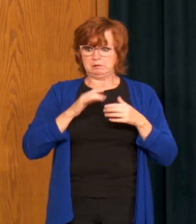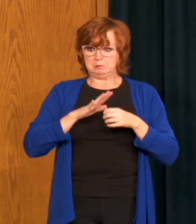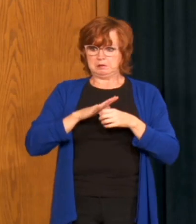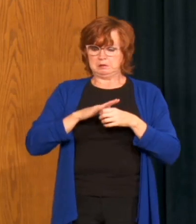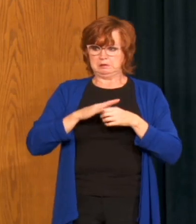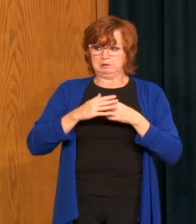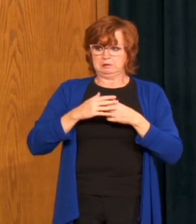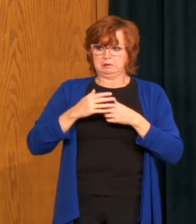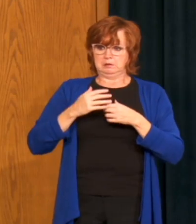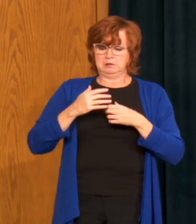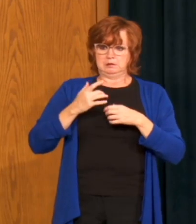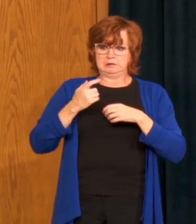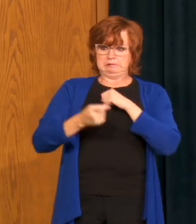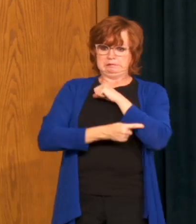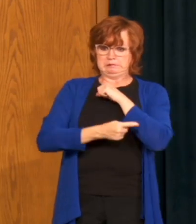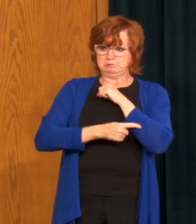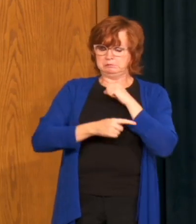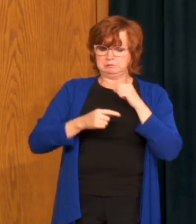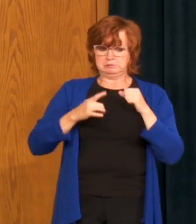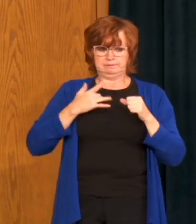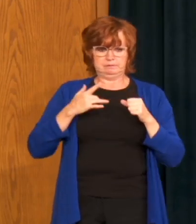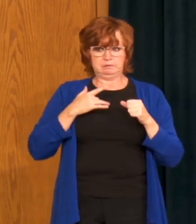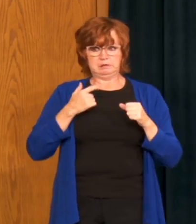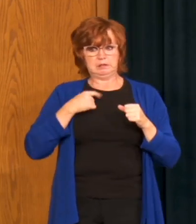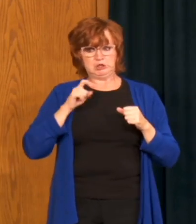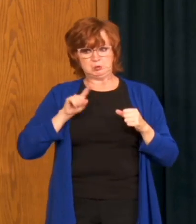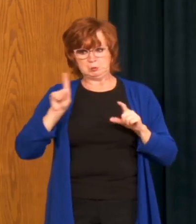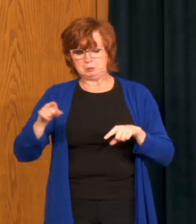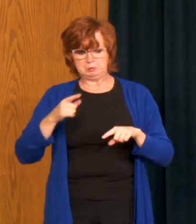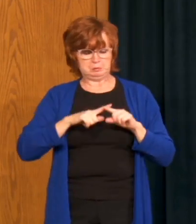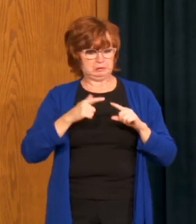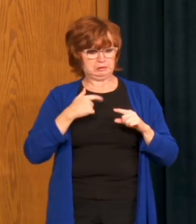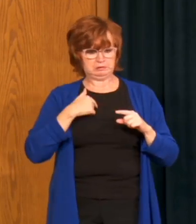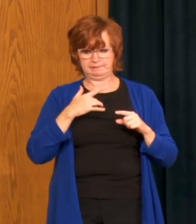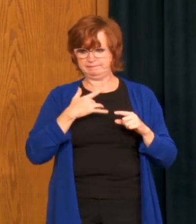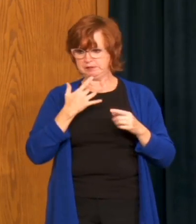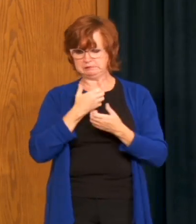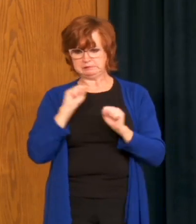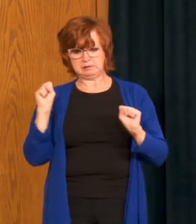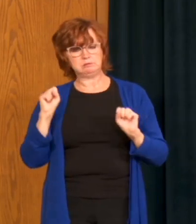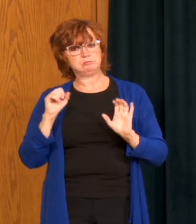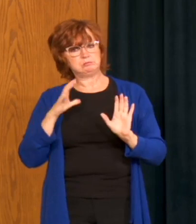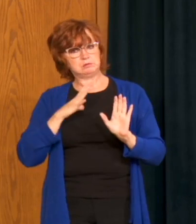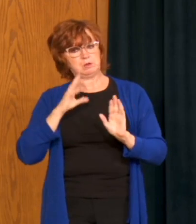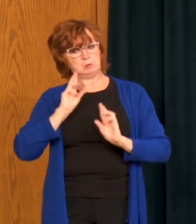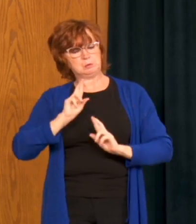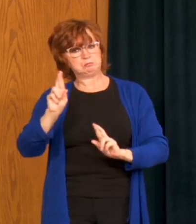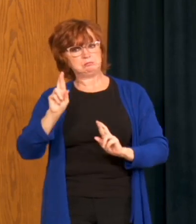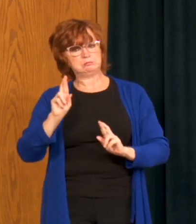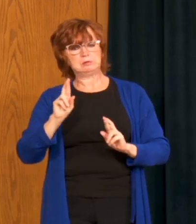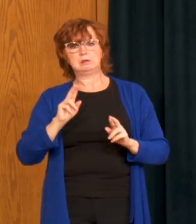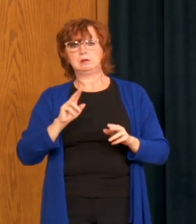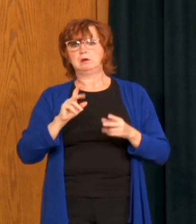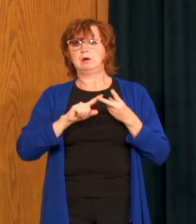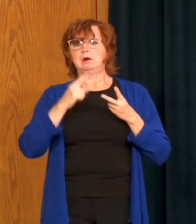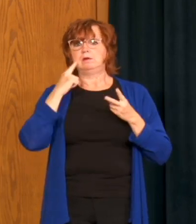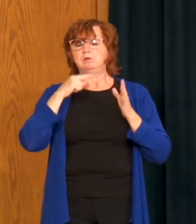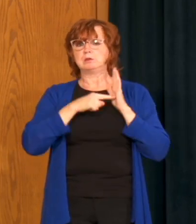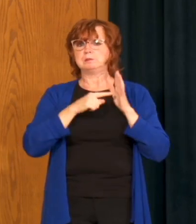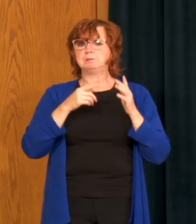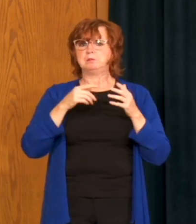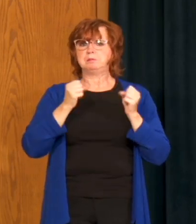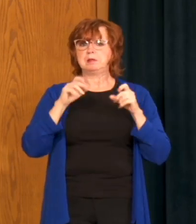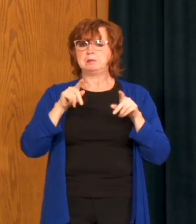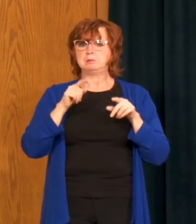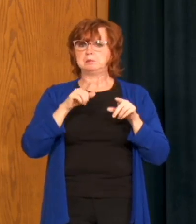go if there's a funeral of someone who is near and dear to you. But if you're unwell, you should not go. If you do attend, it should be a small event with appropriate